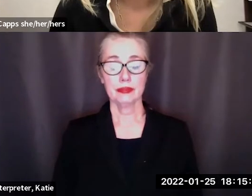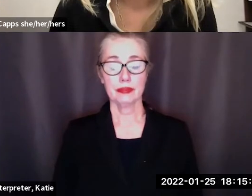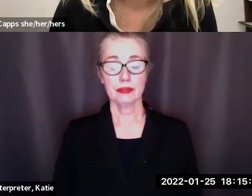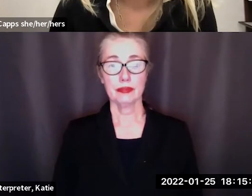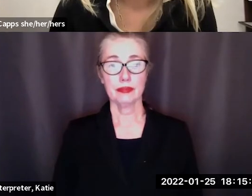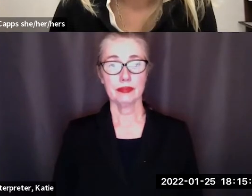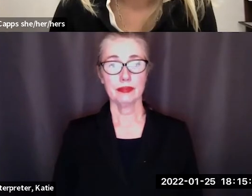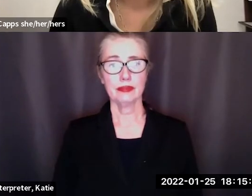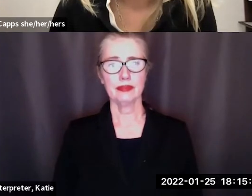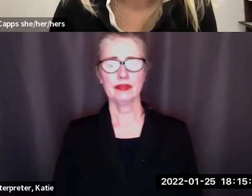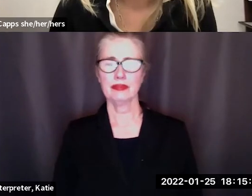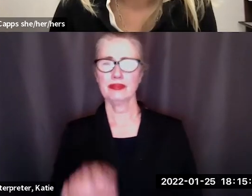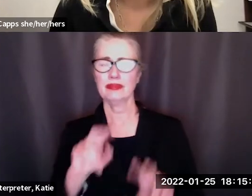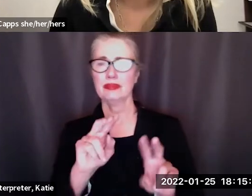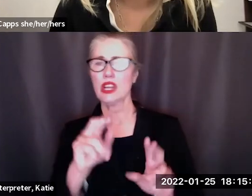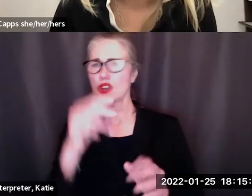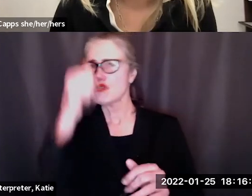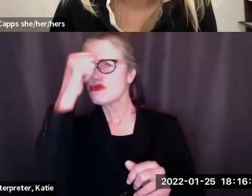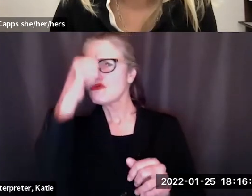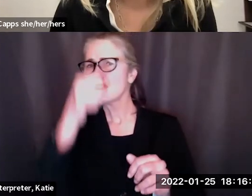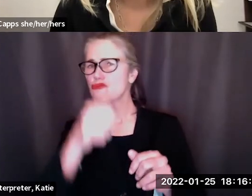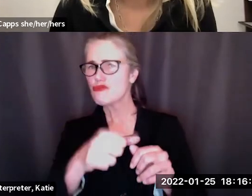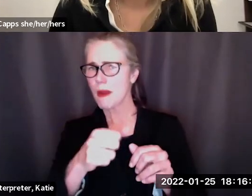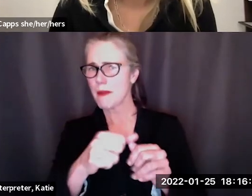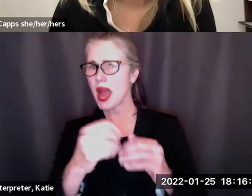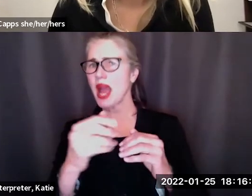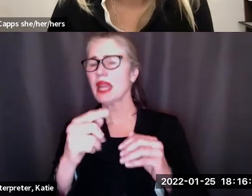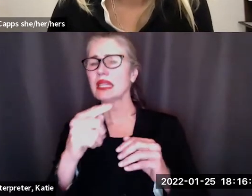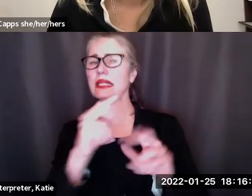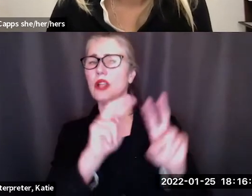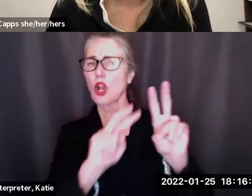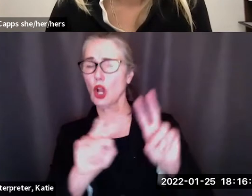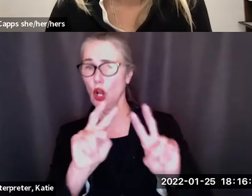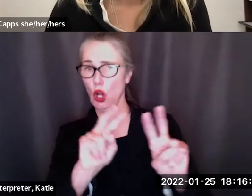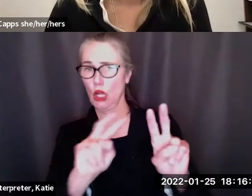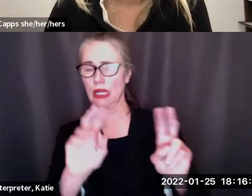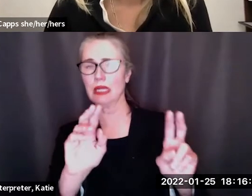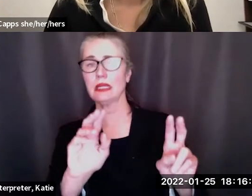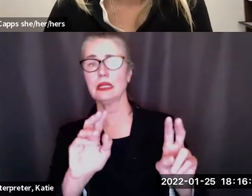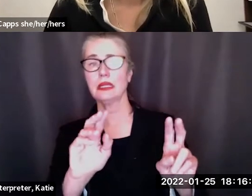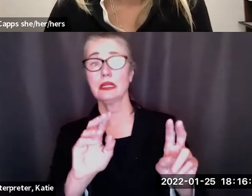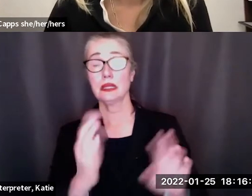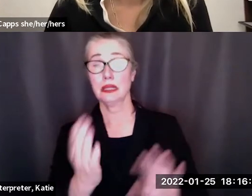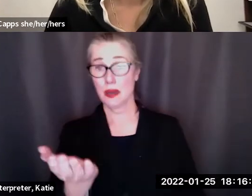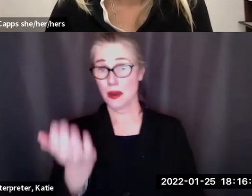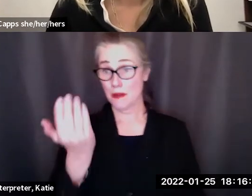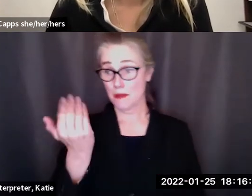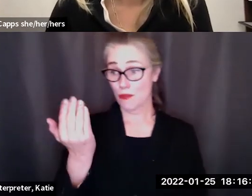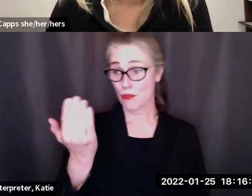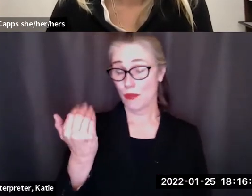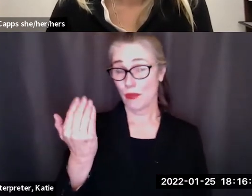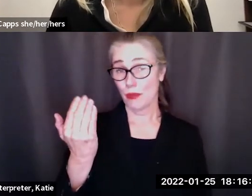again just taking a look just reminding of us reminding us comparing what the previous